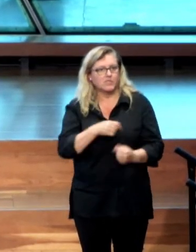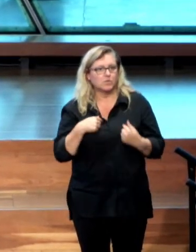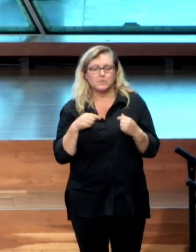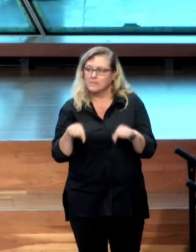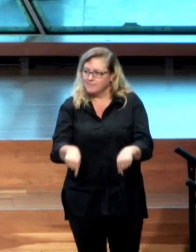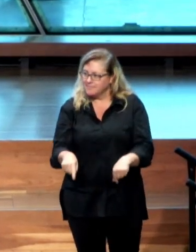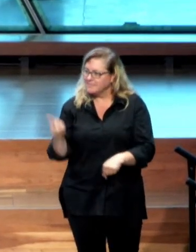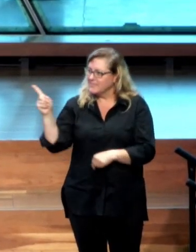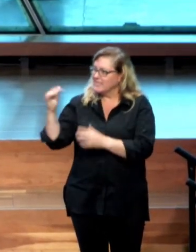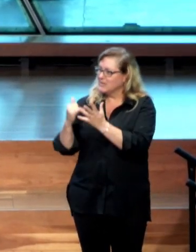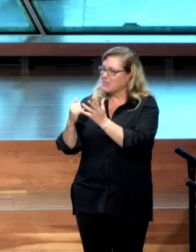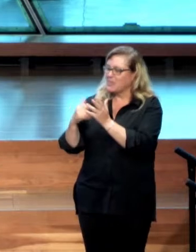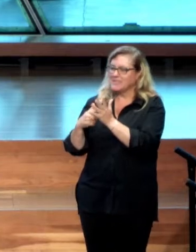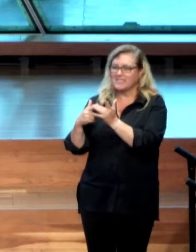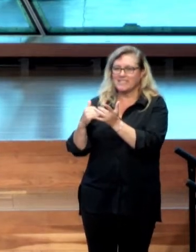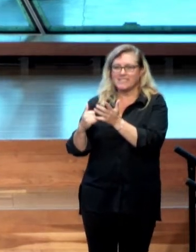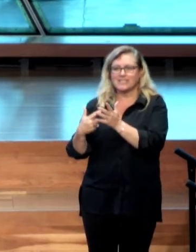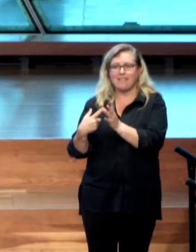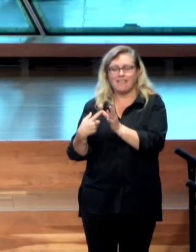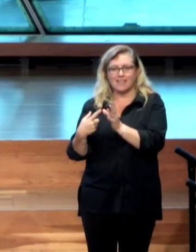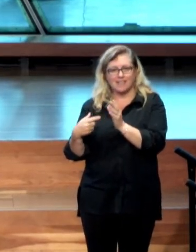Zai.